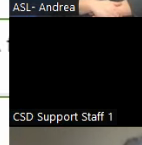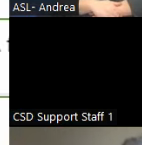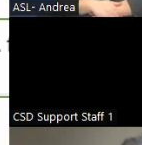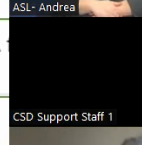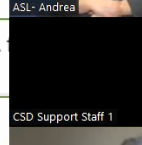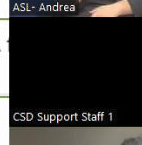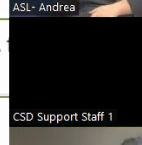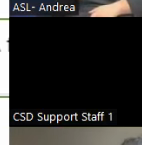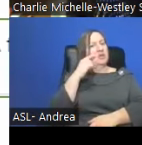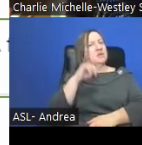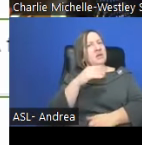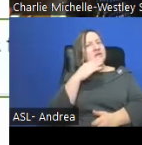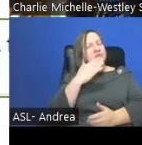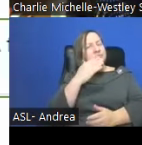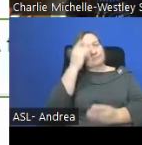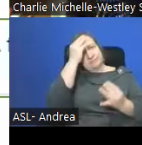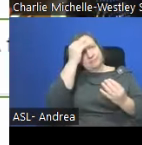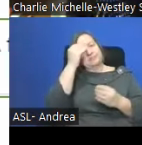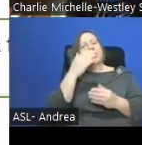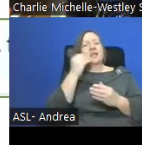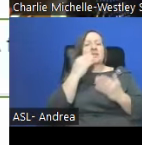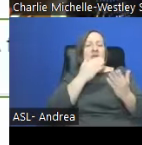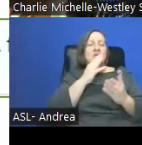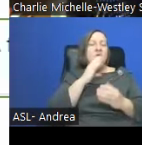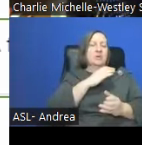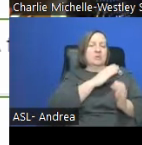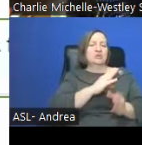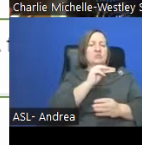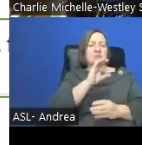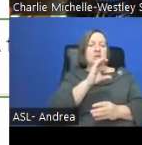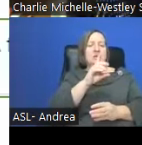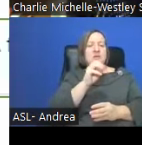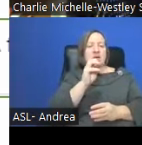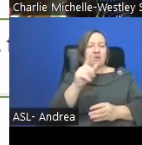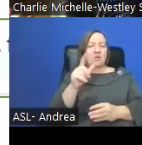I think that's very reasonable. And I also want to thank you, Commissioner McDowell, for,